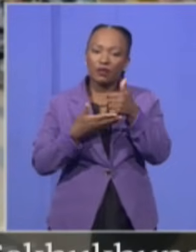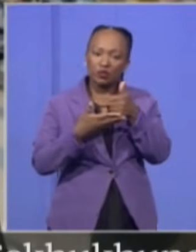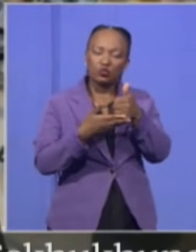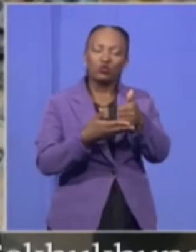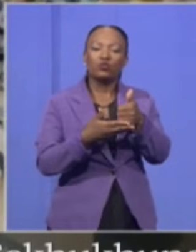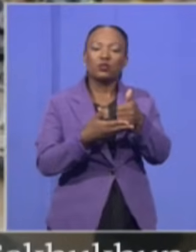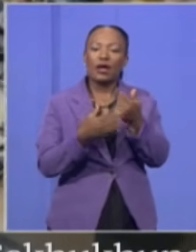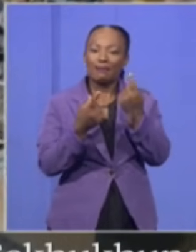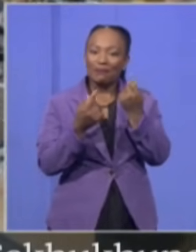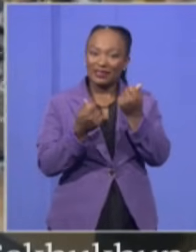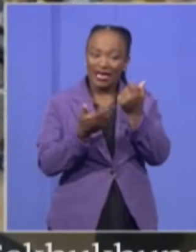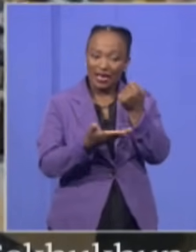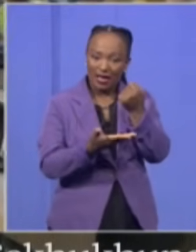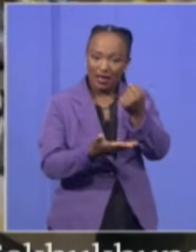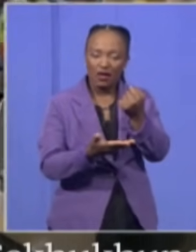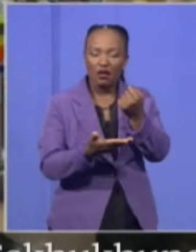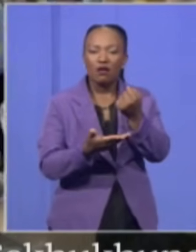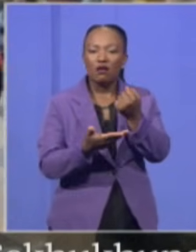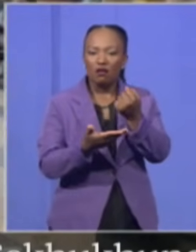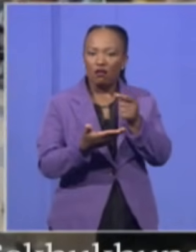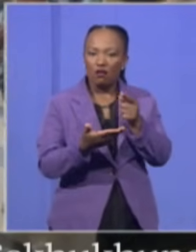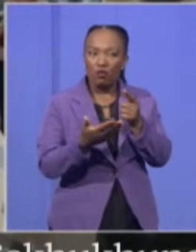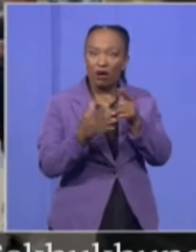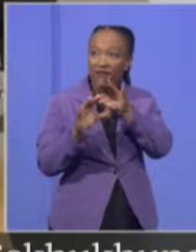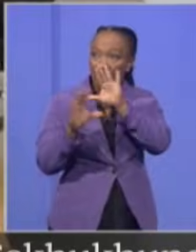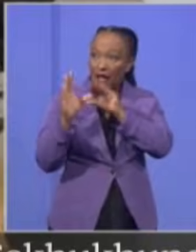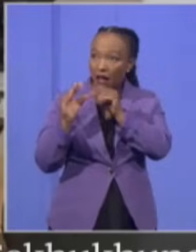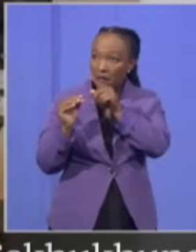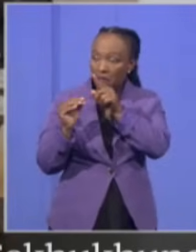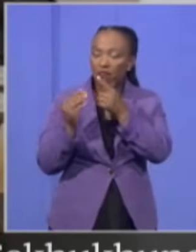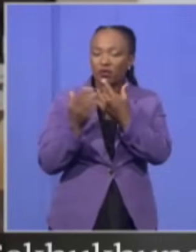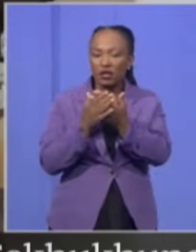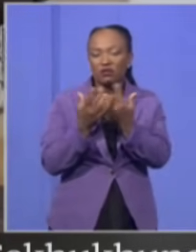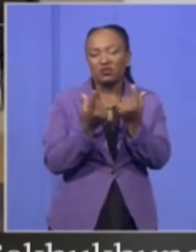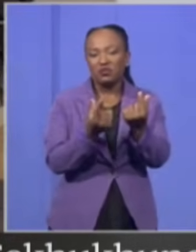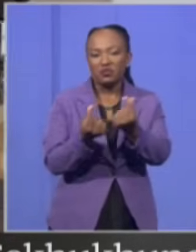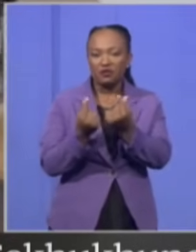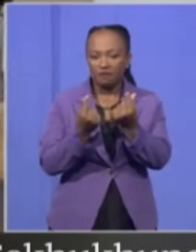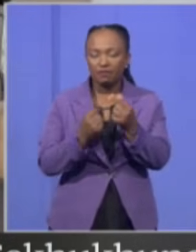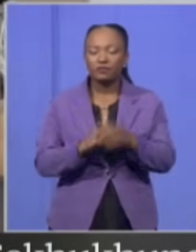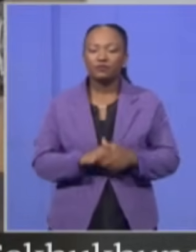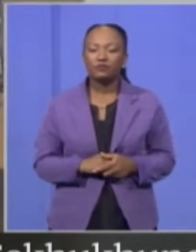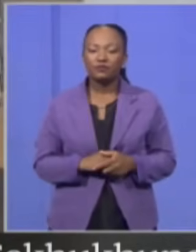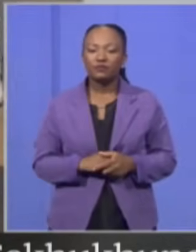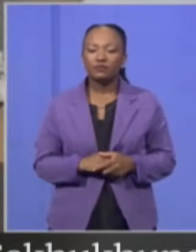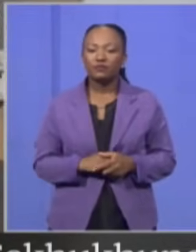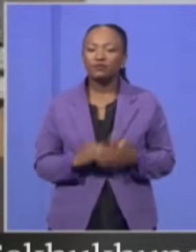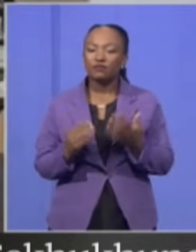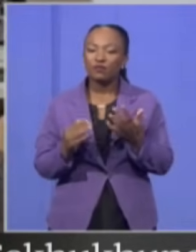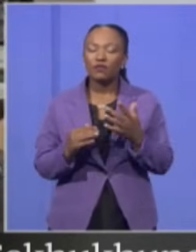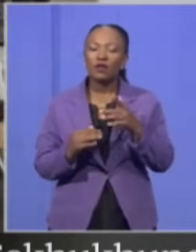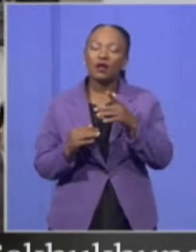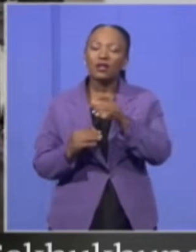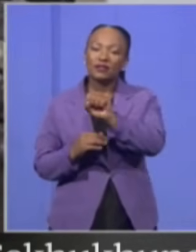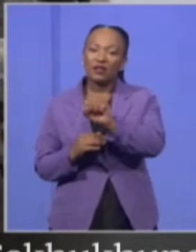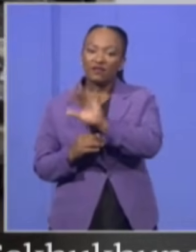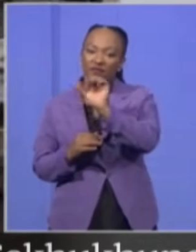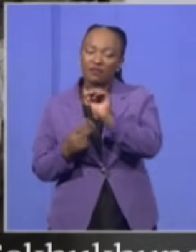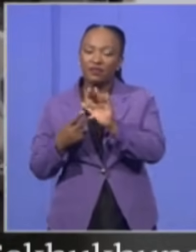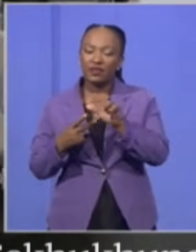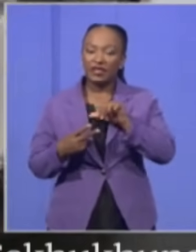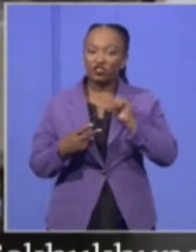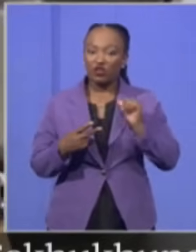masheleng a leng gona gore ba kgonne go ntšišiša tše ba di lenneng. Lesolo le ke karolo ya go tliša segwera magareng ga Afrika Borwa le